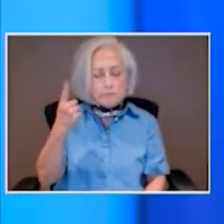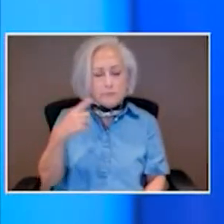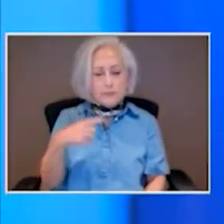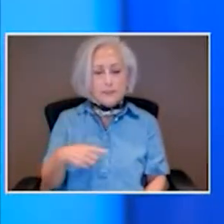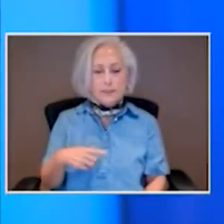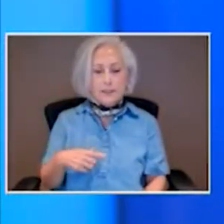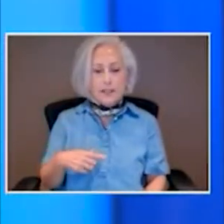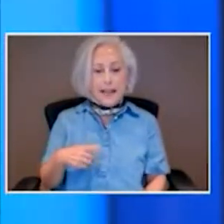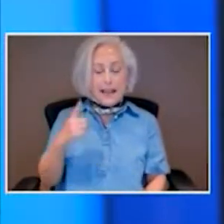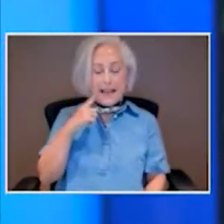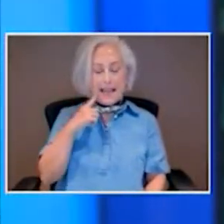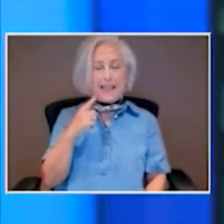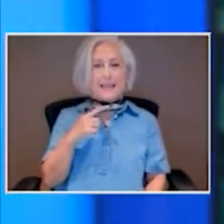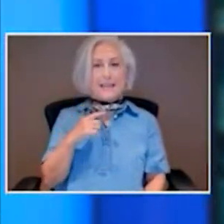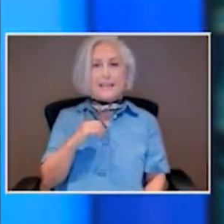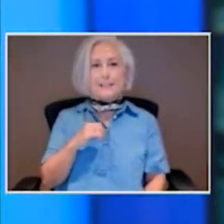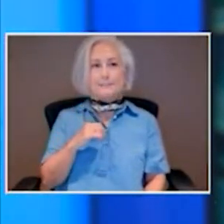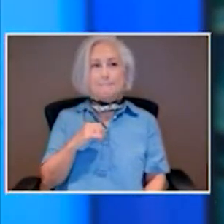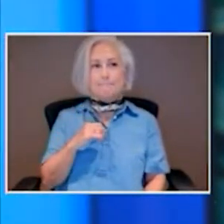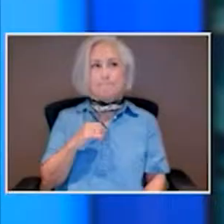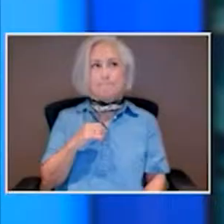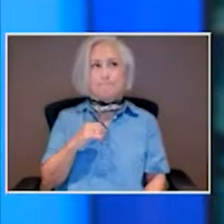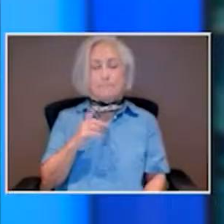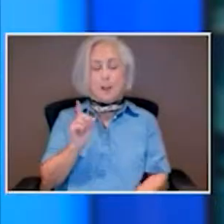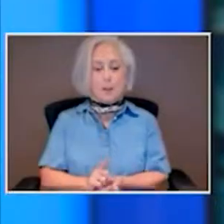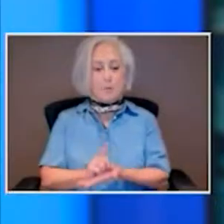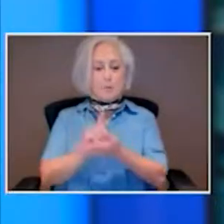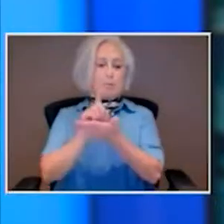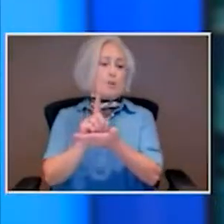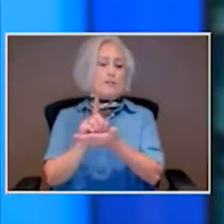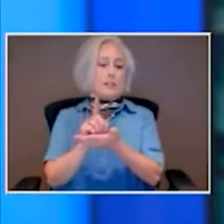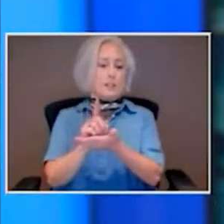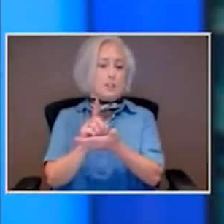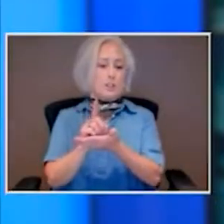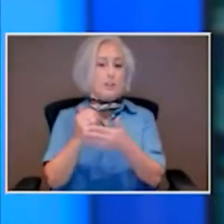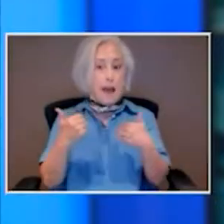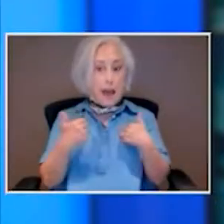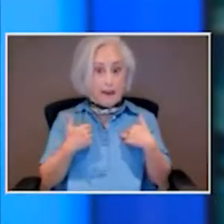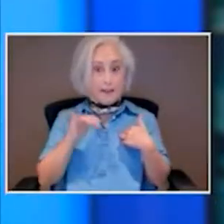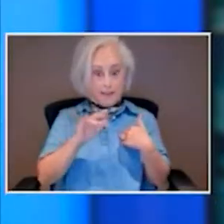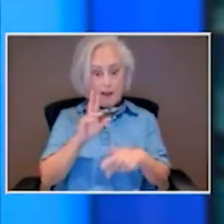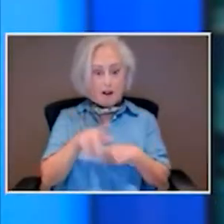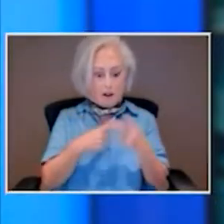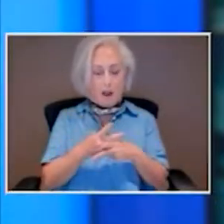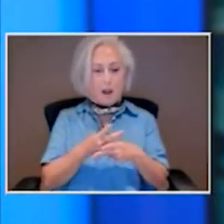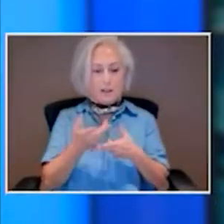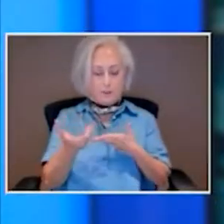think have the privilege of having these kinds of conversations that we get to have.